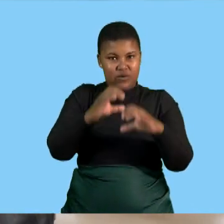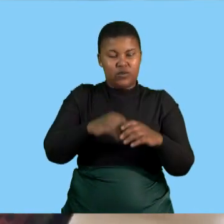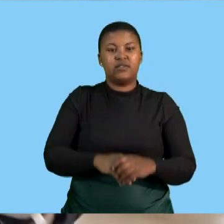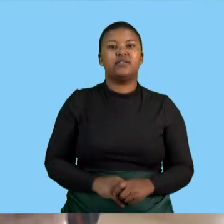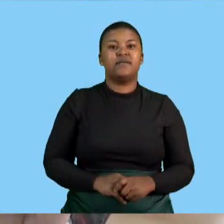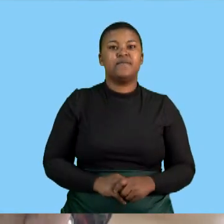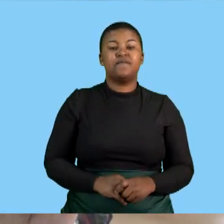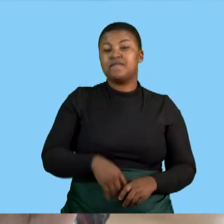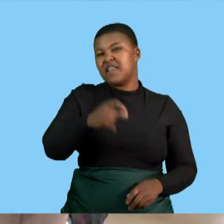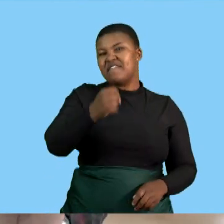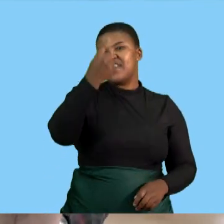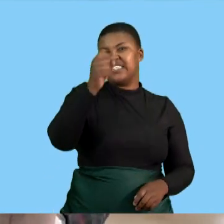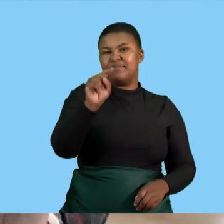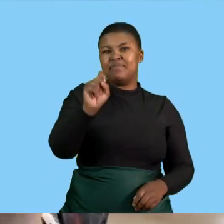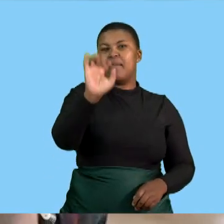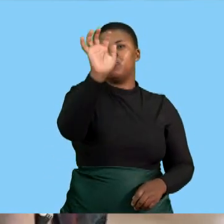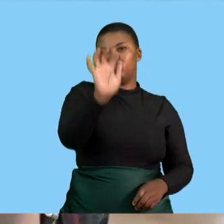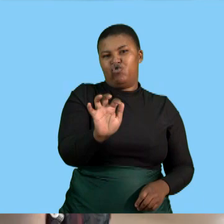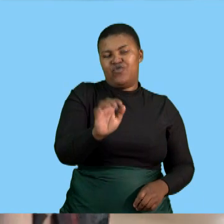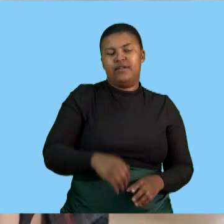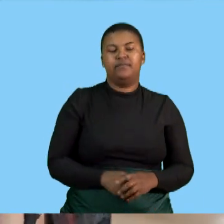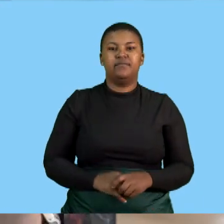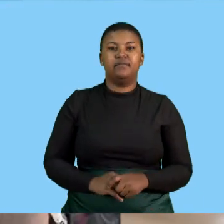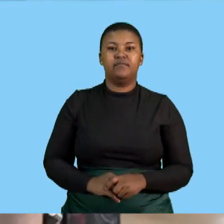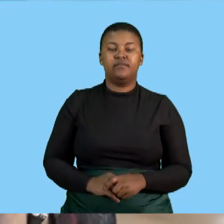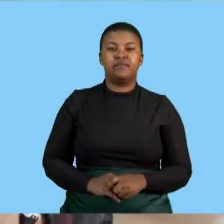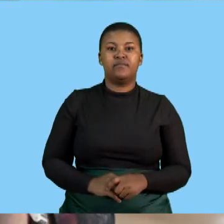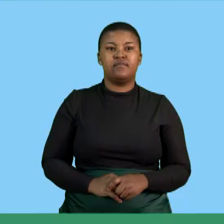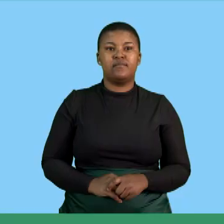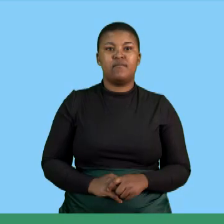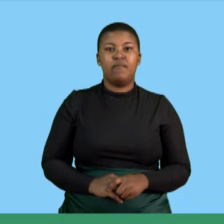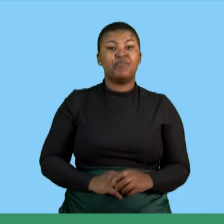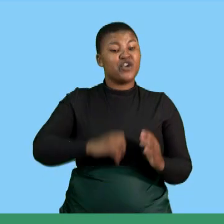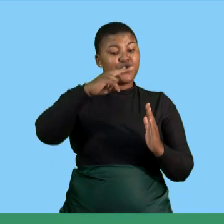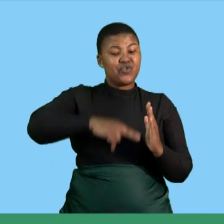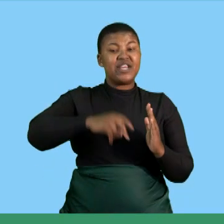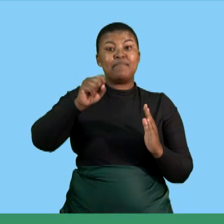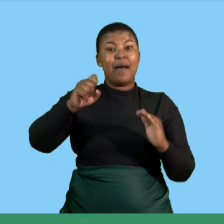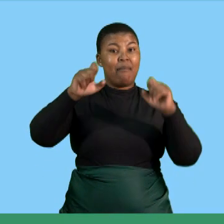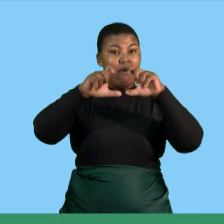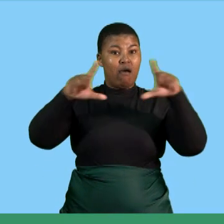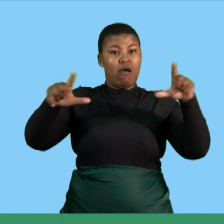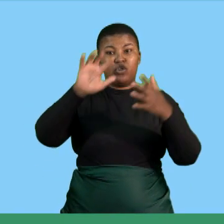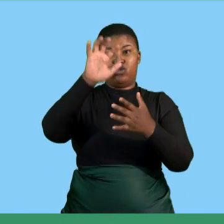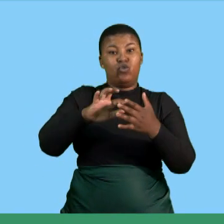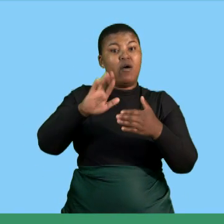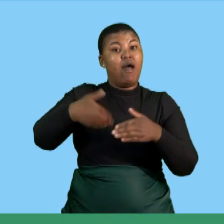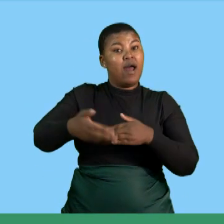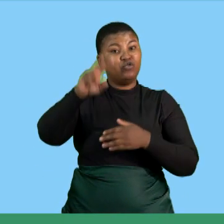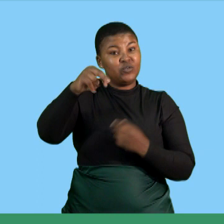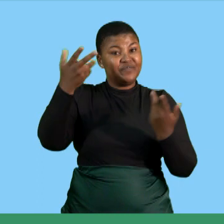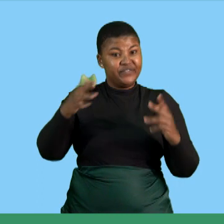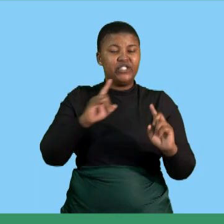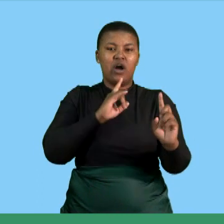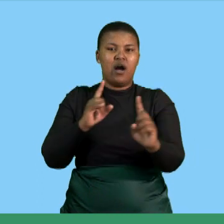is then a scenario. The introduction reads, read the following scenario and answer the questions